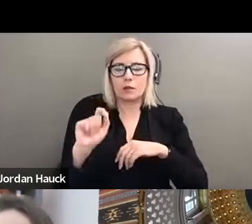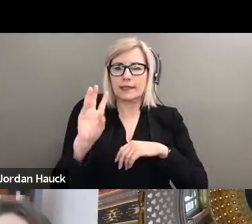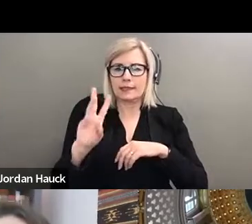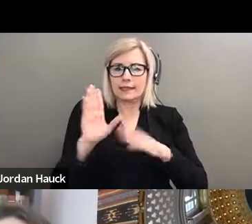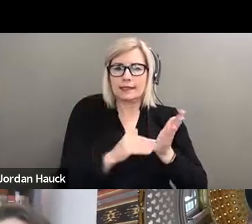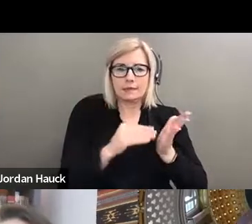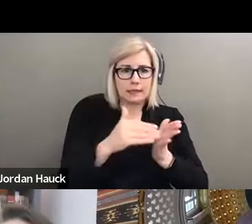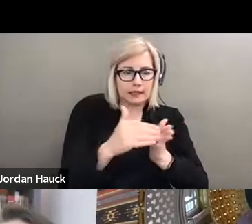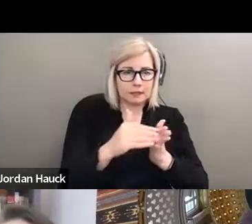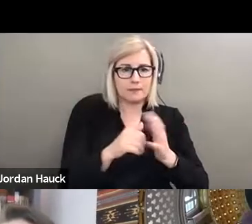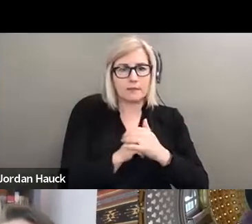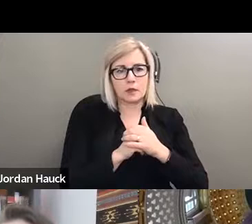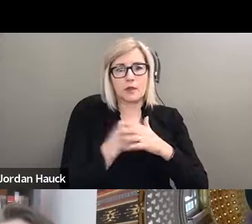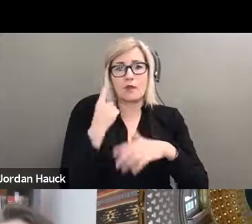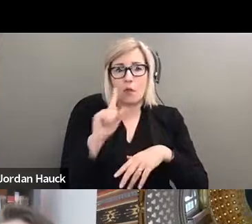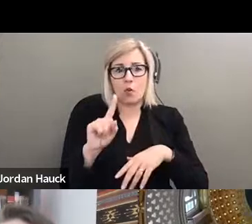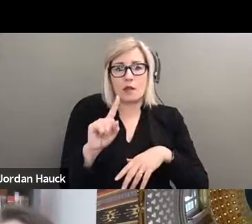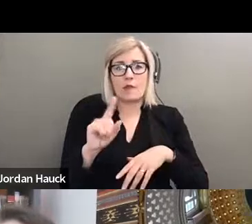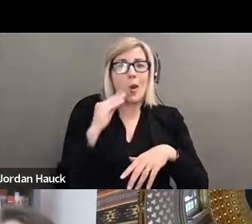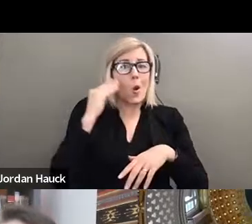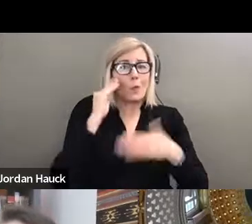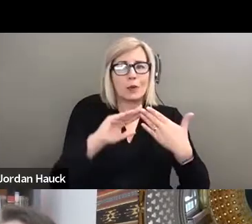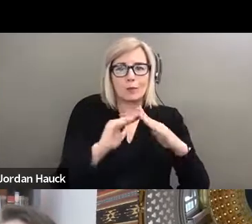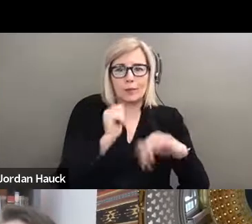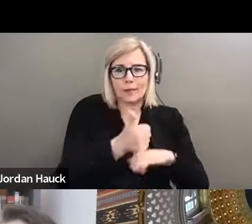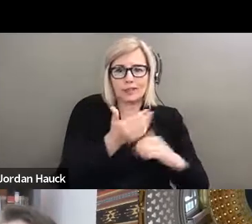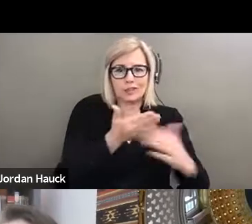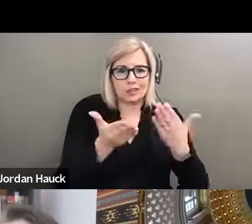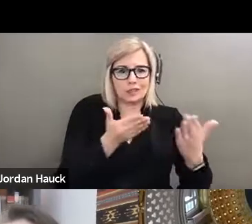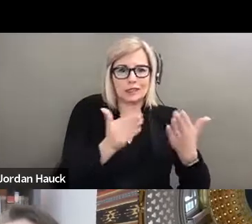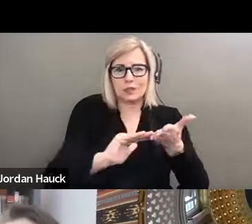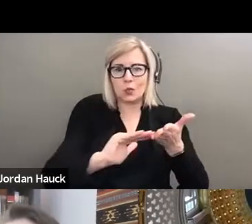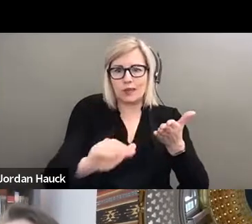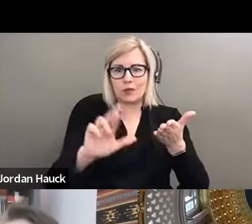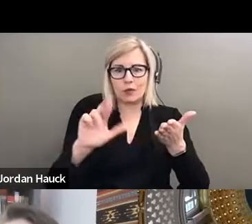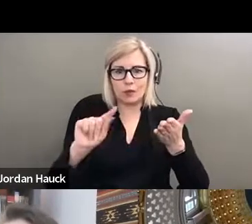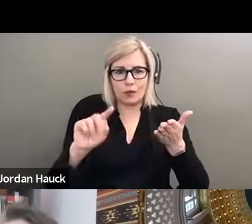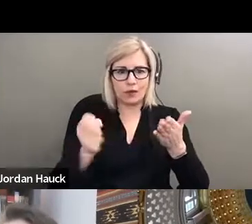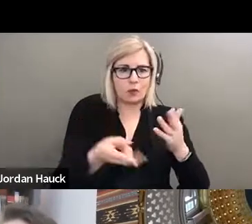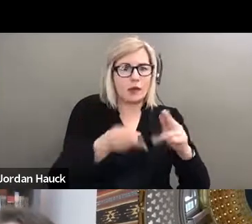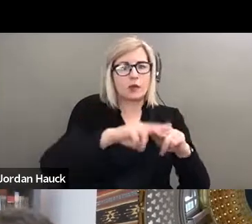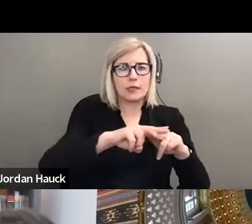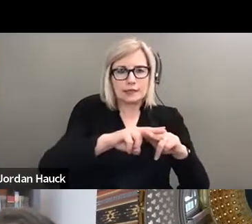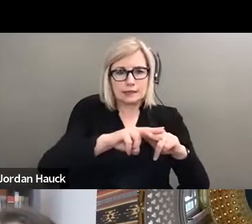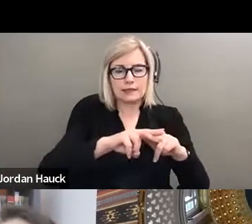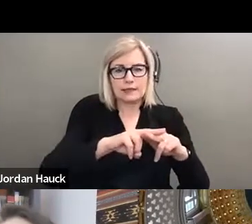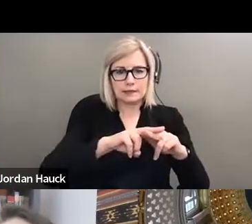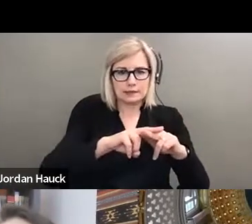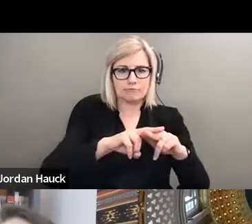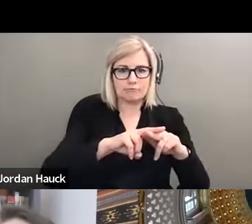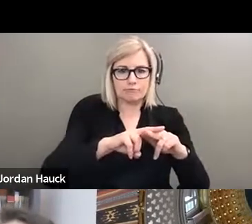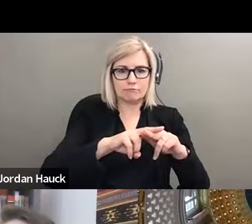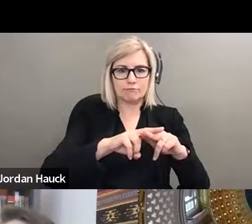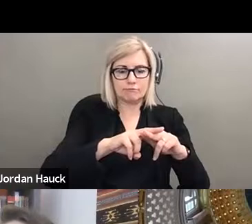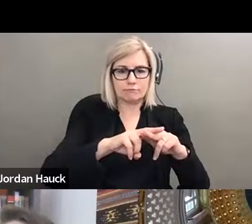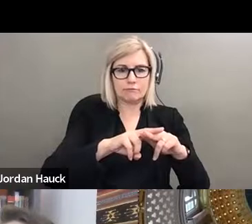14.6 million for the home and community-based services waiver rate to increase and